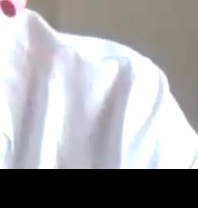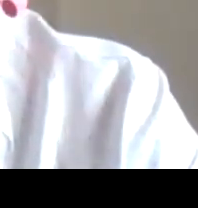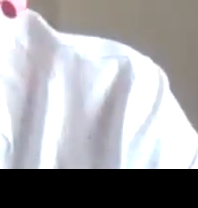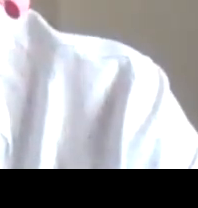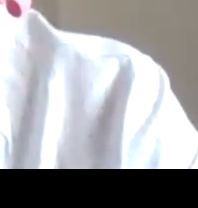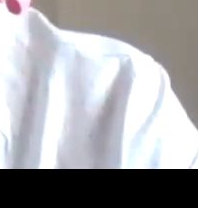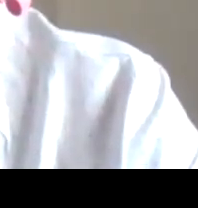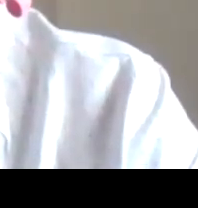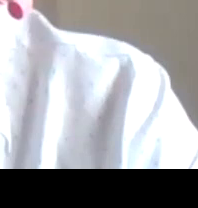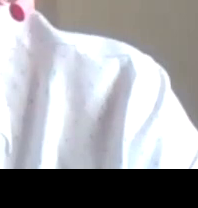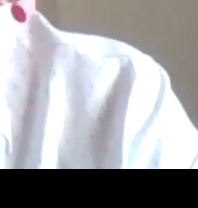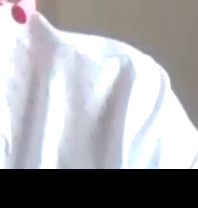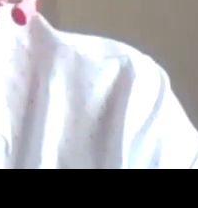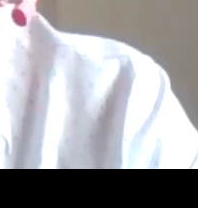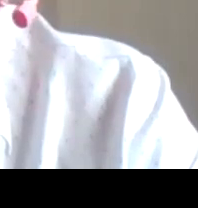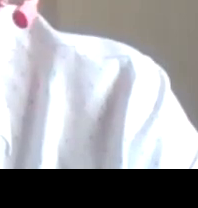expect.